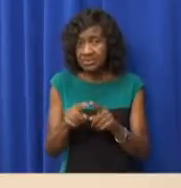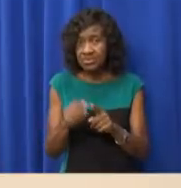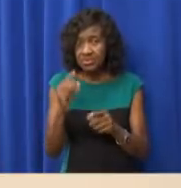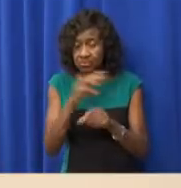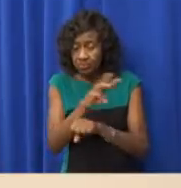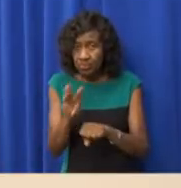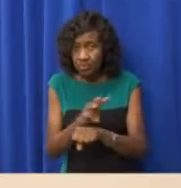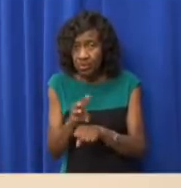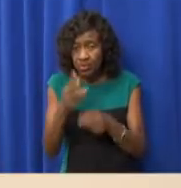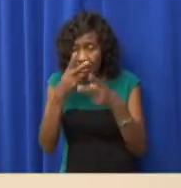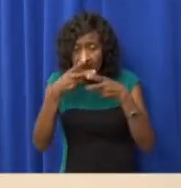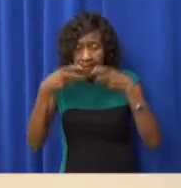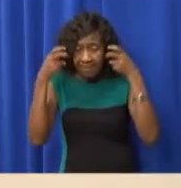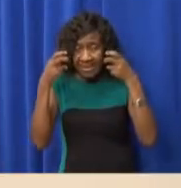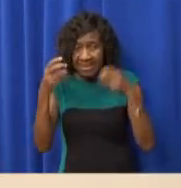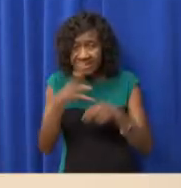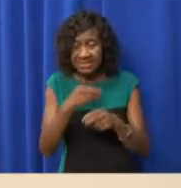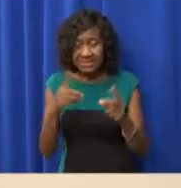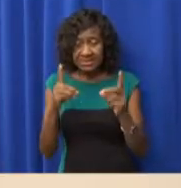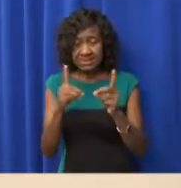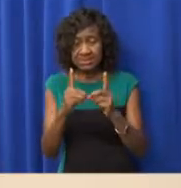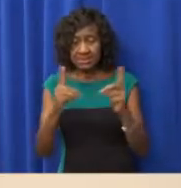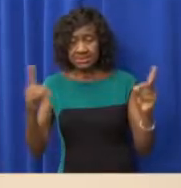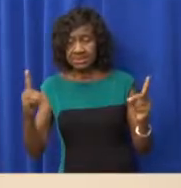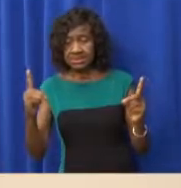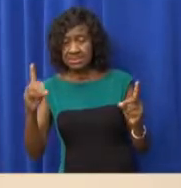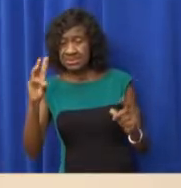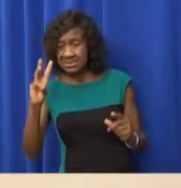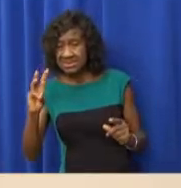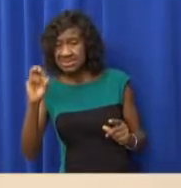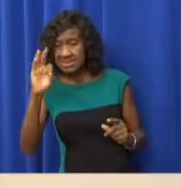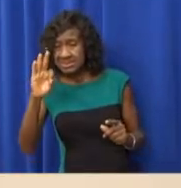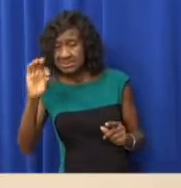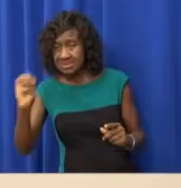wearing masks, and the social or physical distancing.